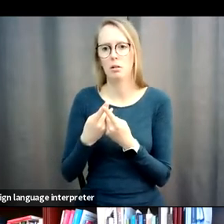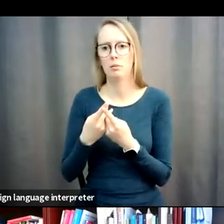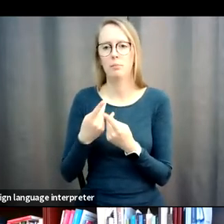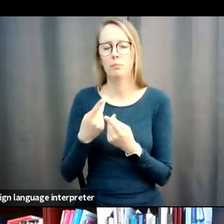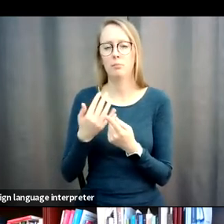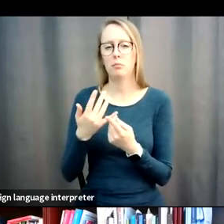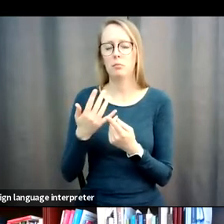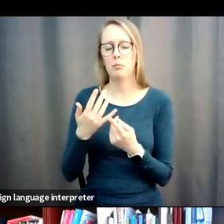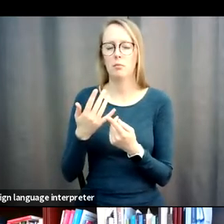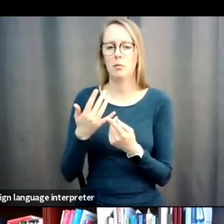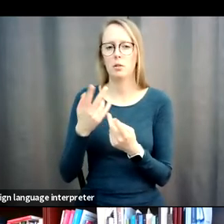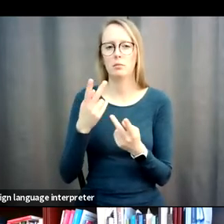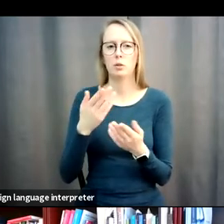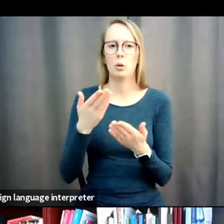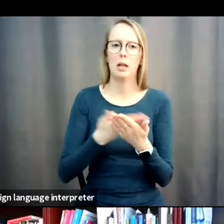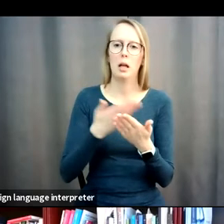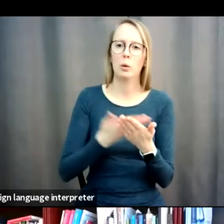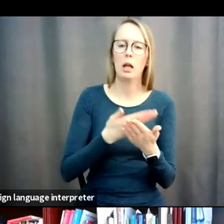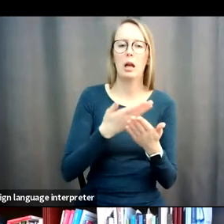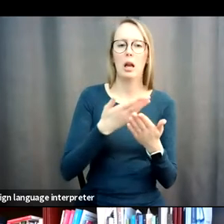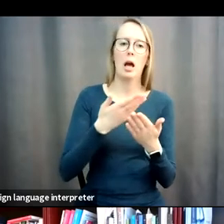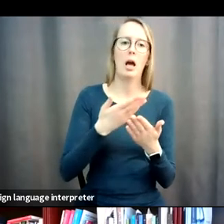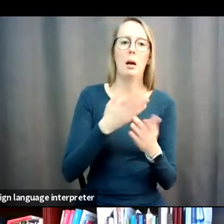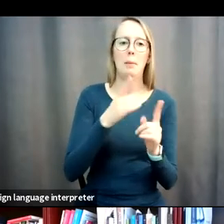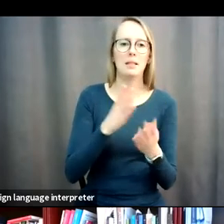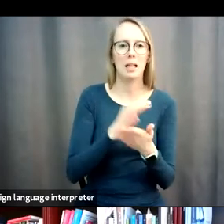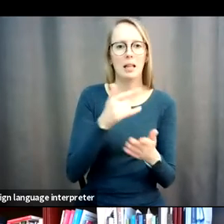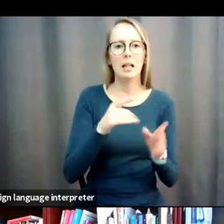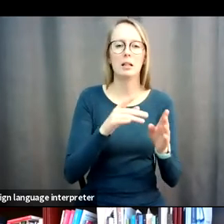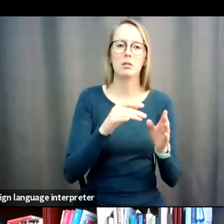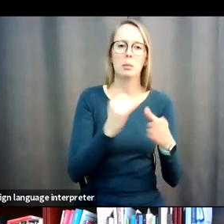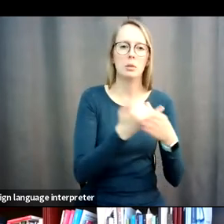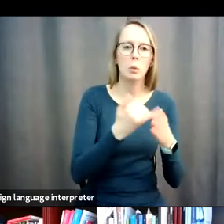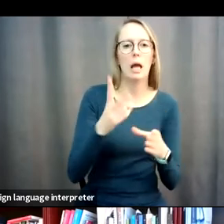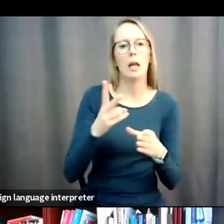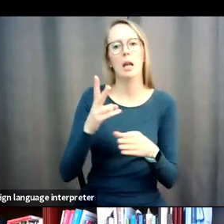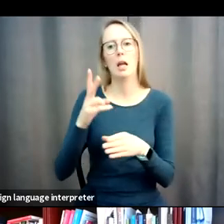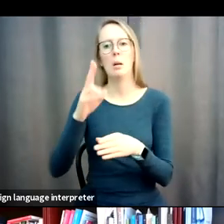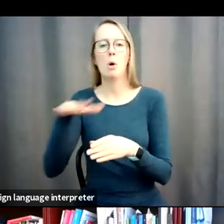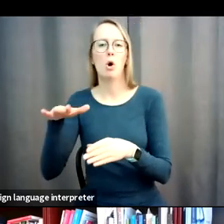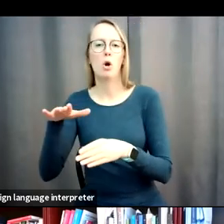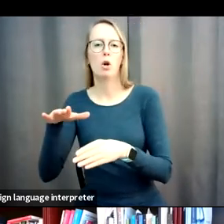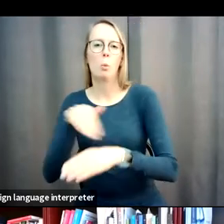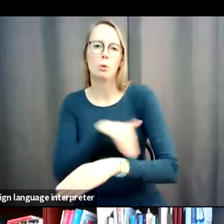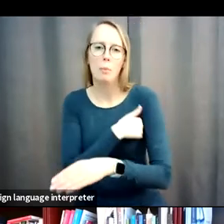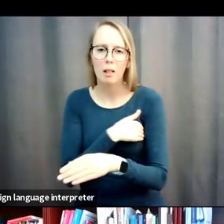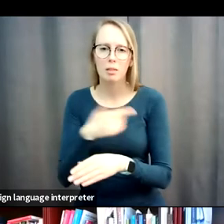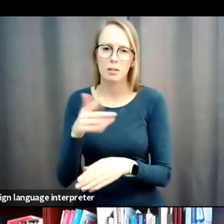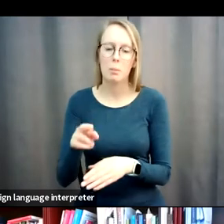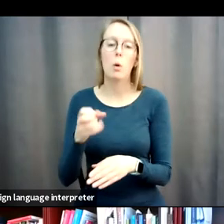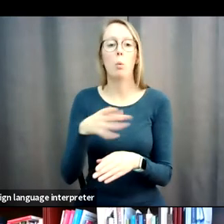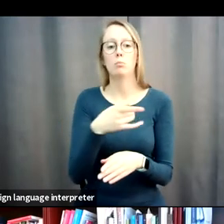or the national human rights institutions or children's ombudsperson. If they